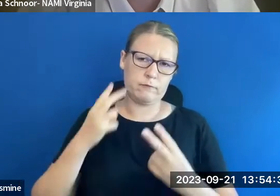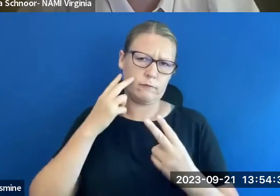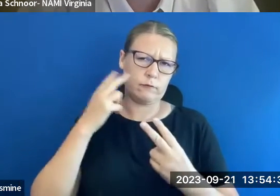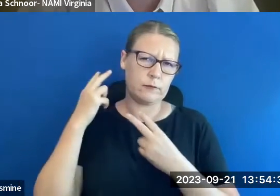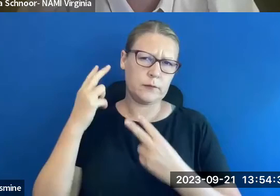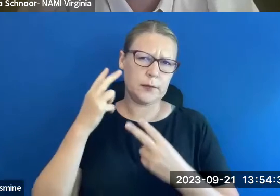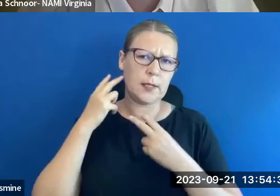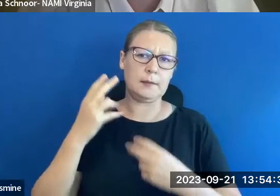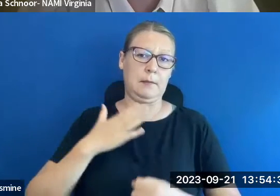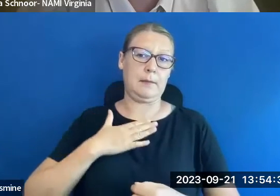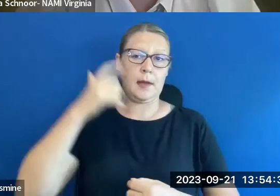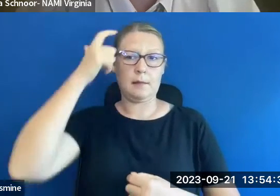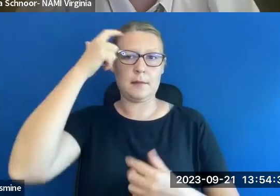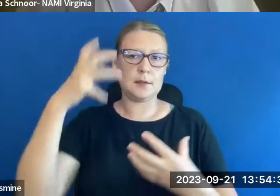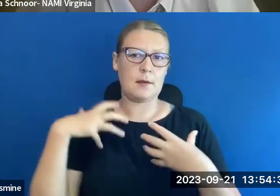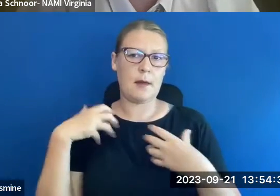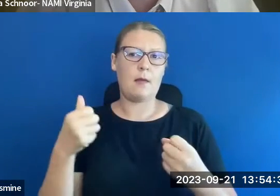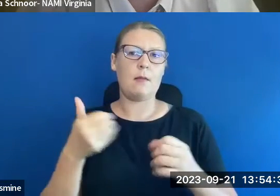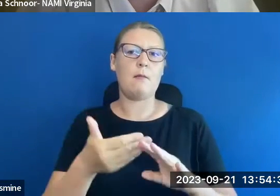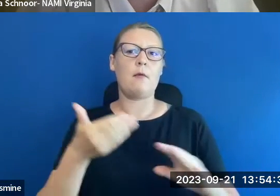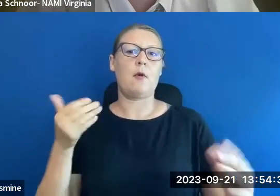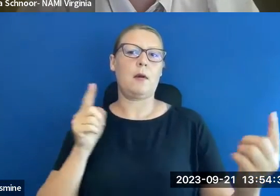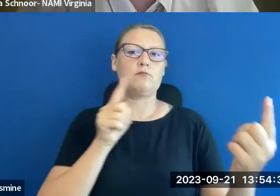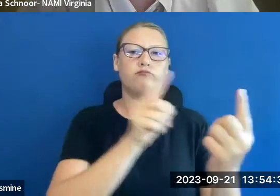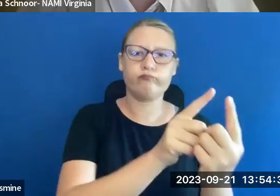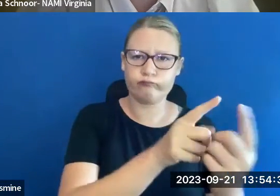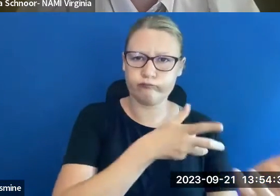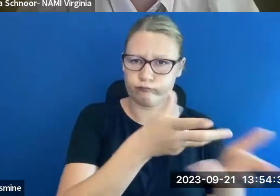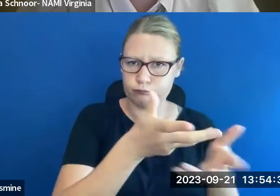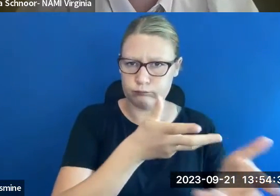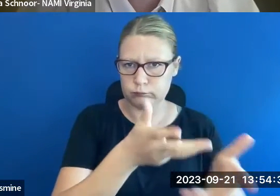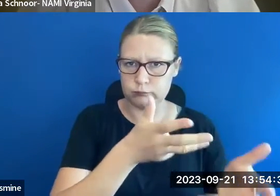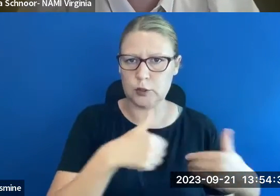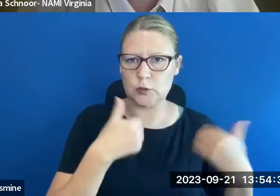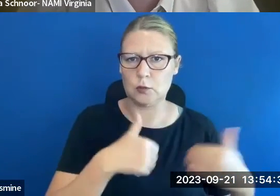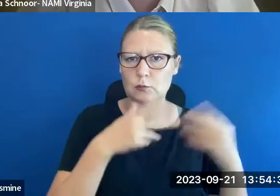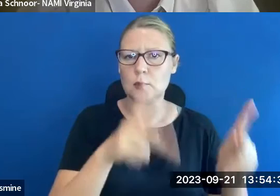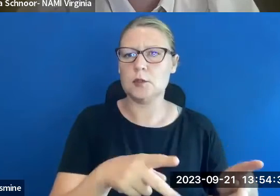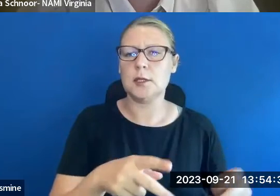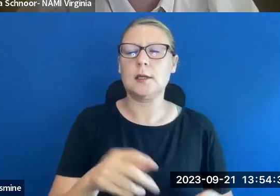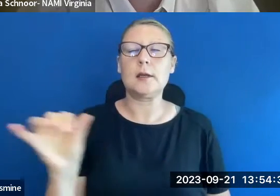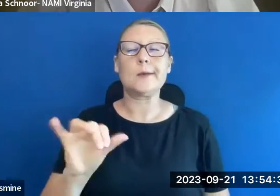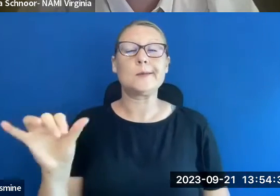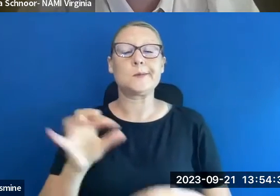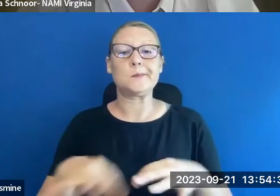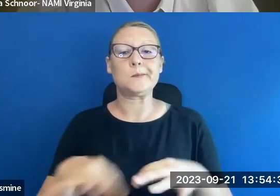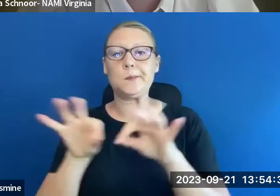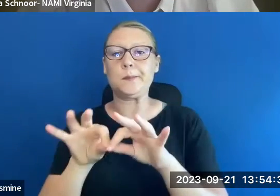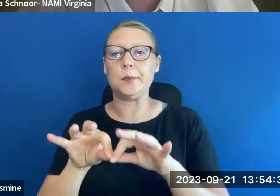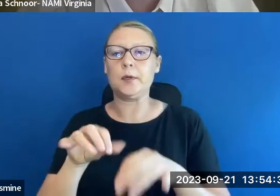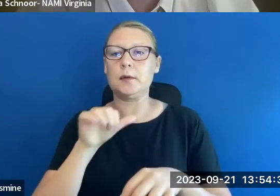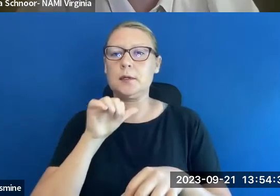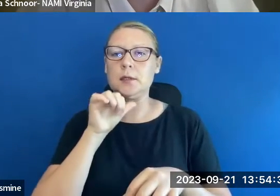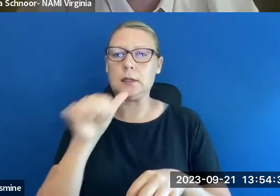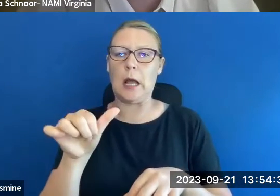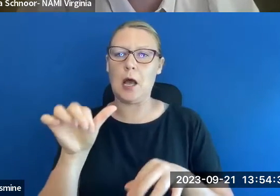discussions with that youth in your life. And non-reactivity can be especially important when you're beginning these conversations